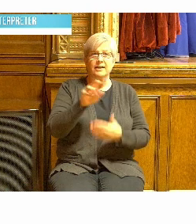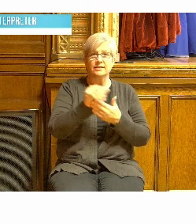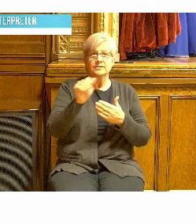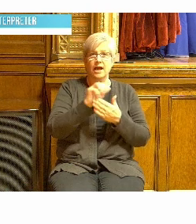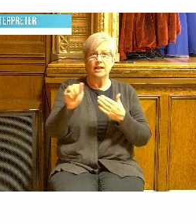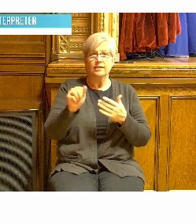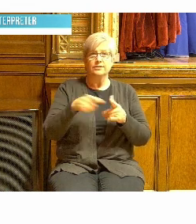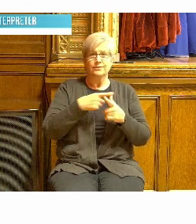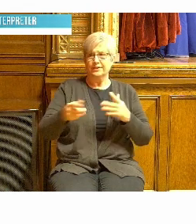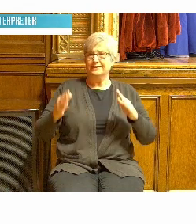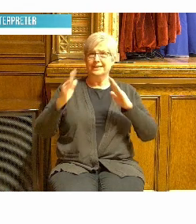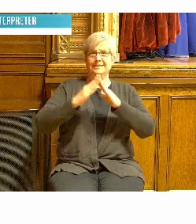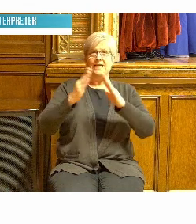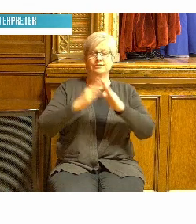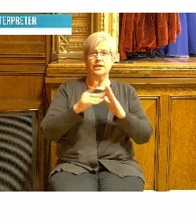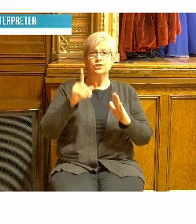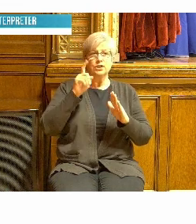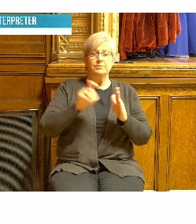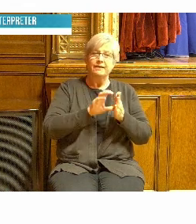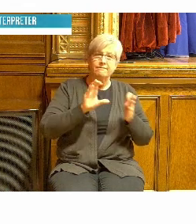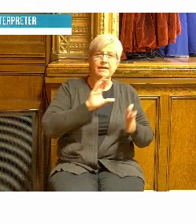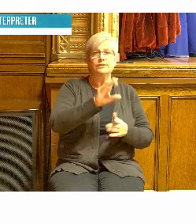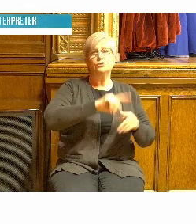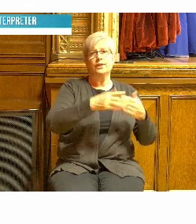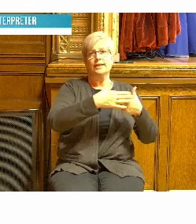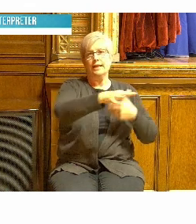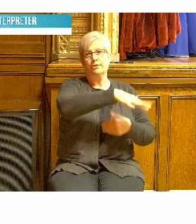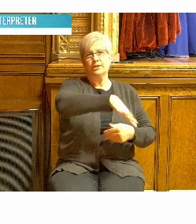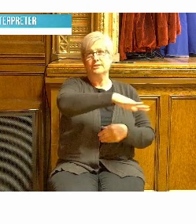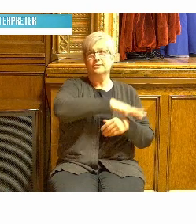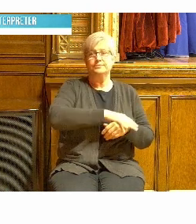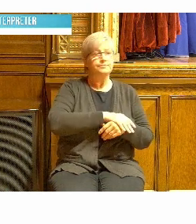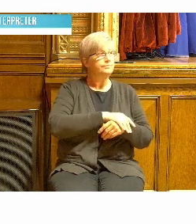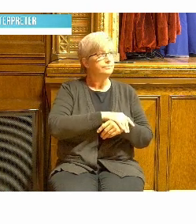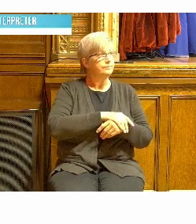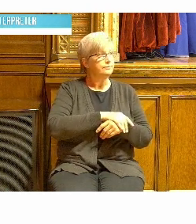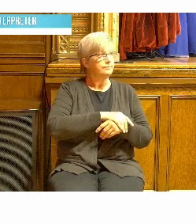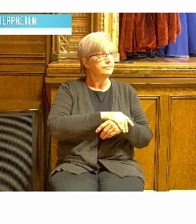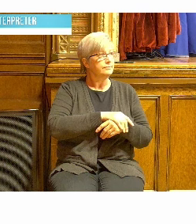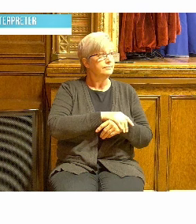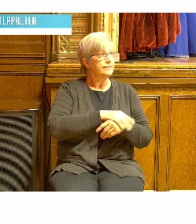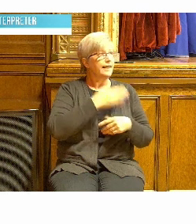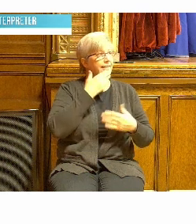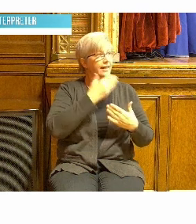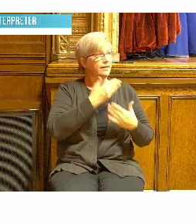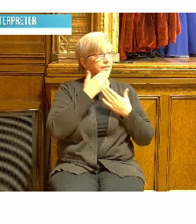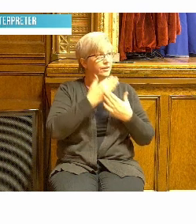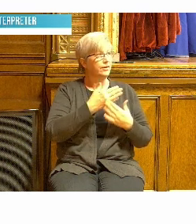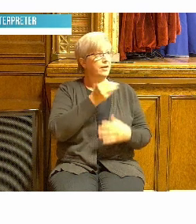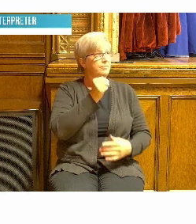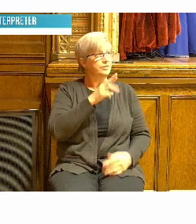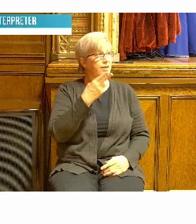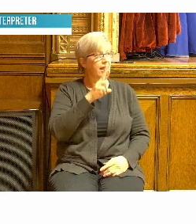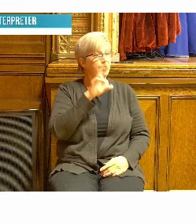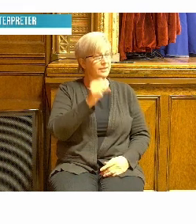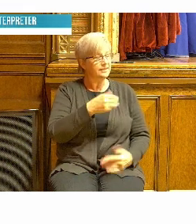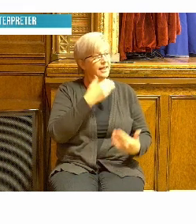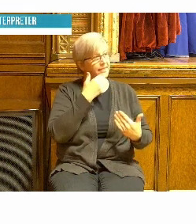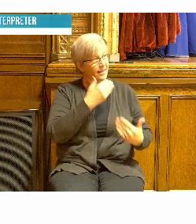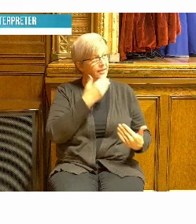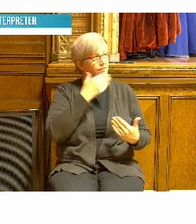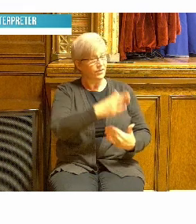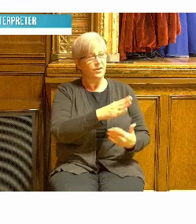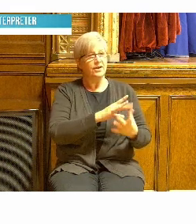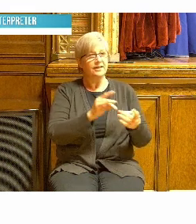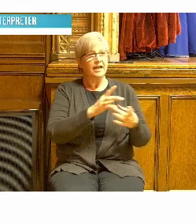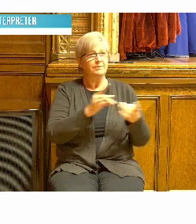further downtown, and it should be invested into the neighborhoods. Thank you, Mr. Harris. We are grateful for